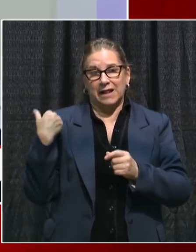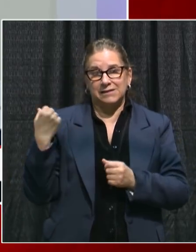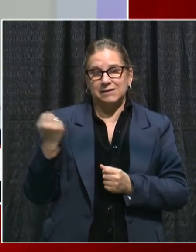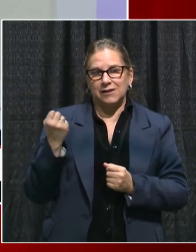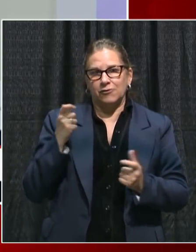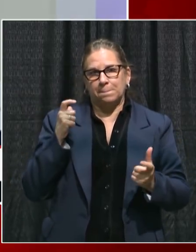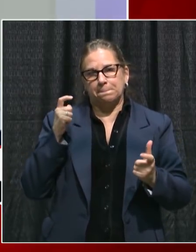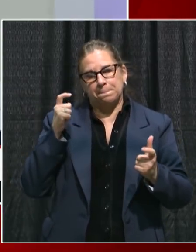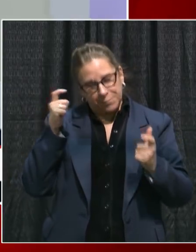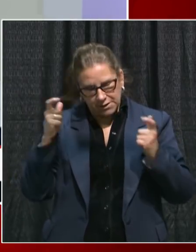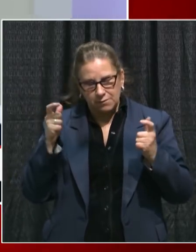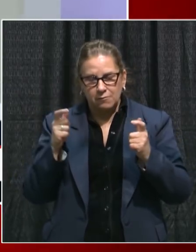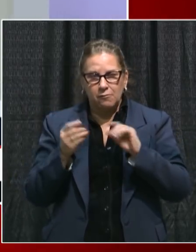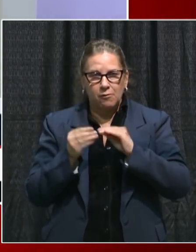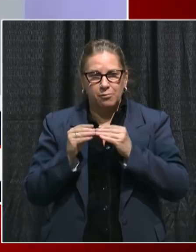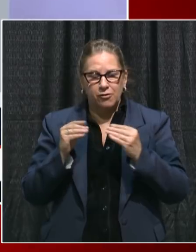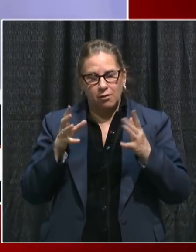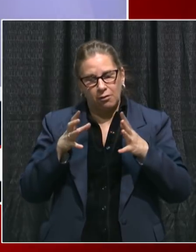far.